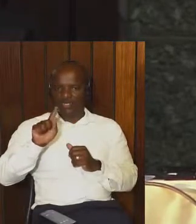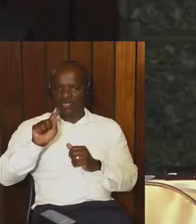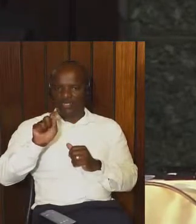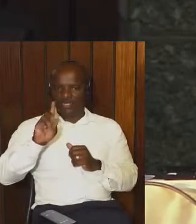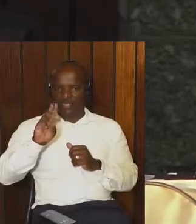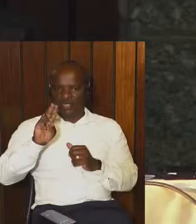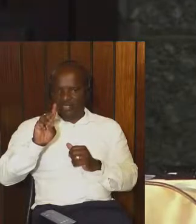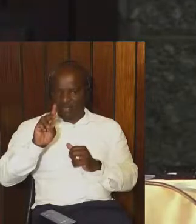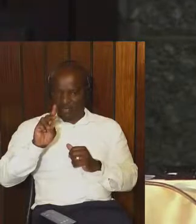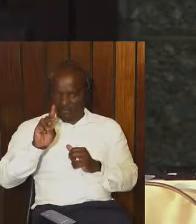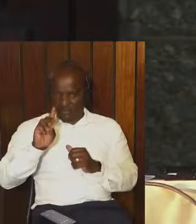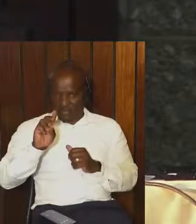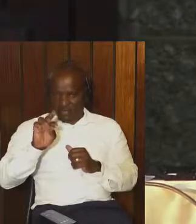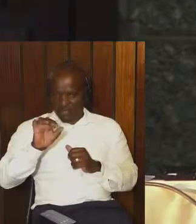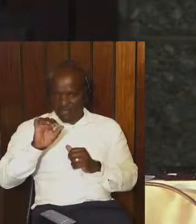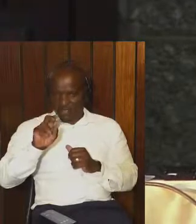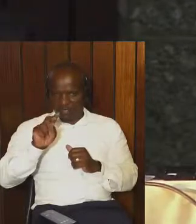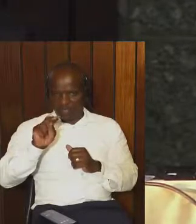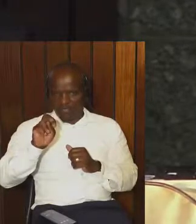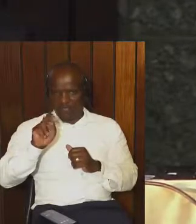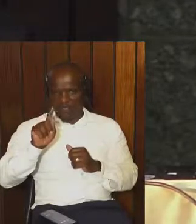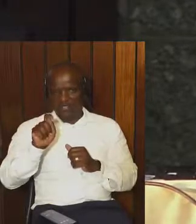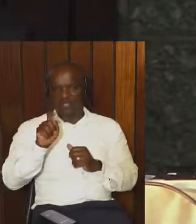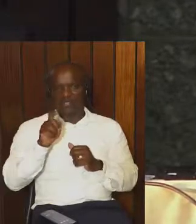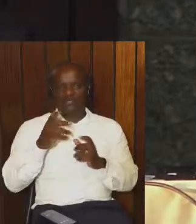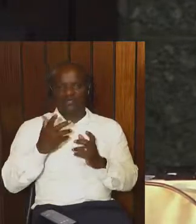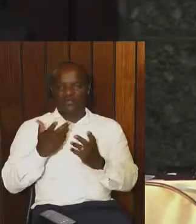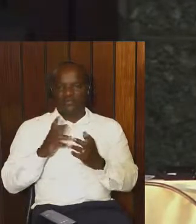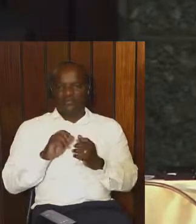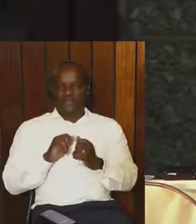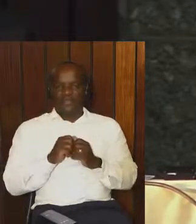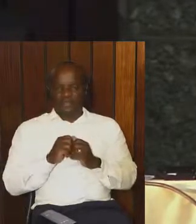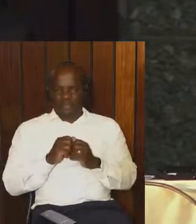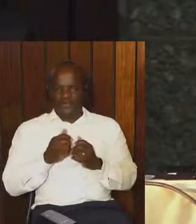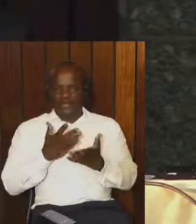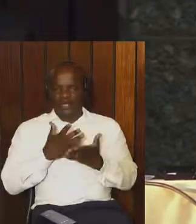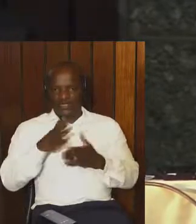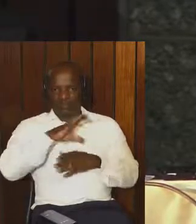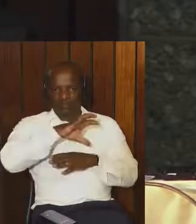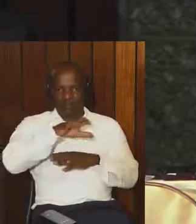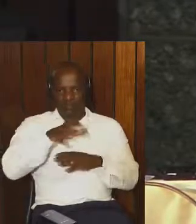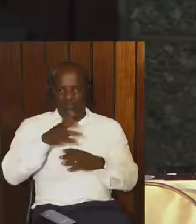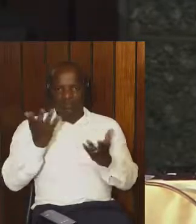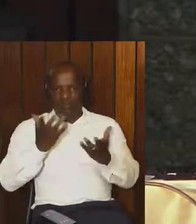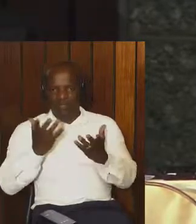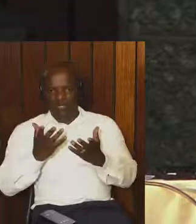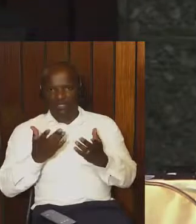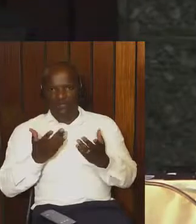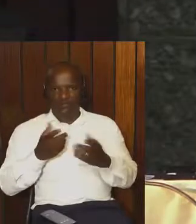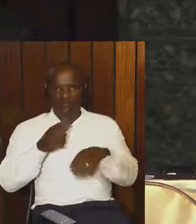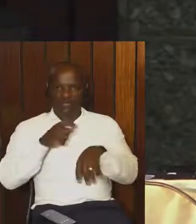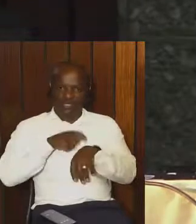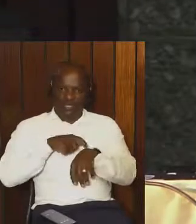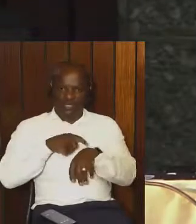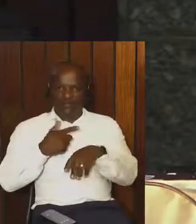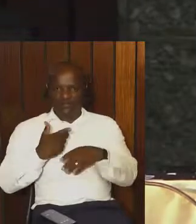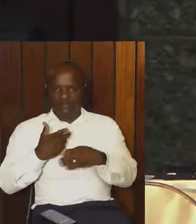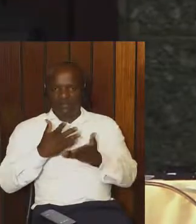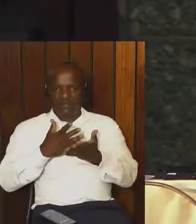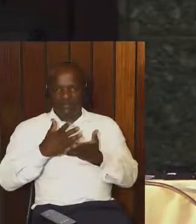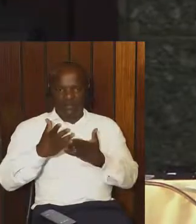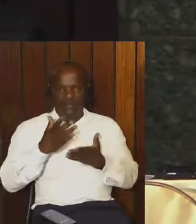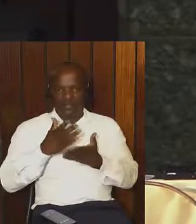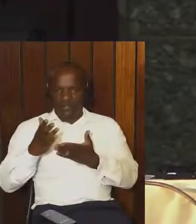some high-level outline of some of the areas where we are, and maybe if there is time, just to give some areas